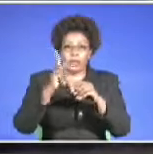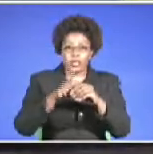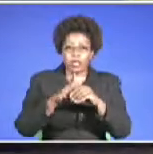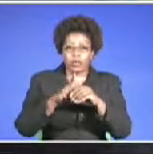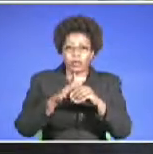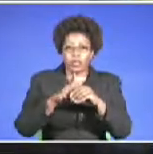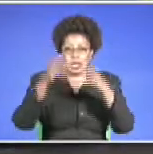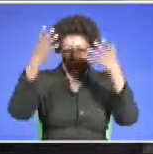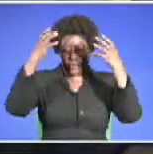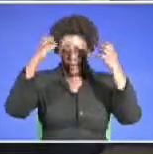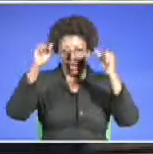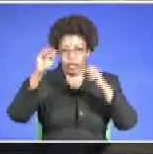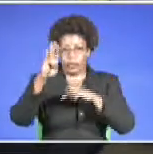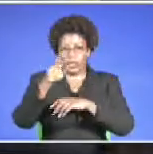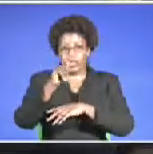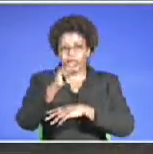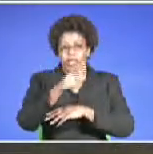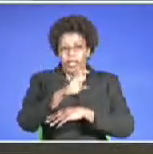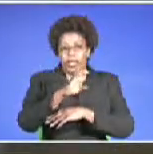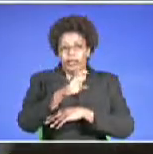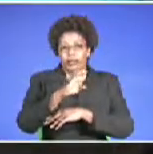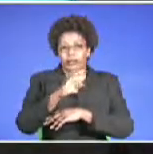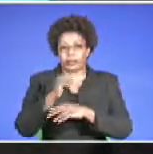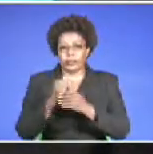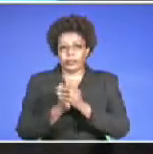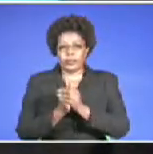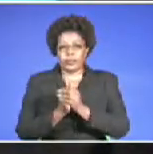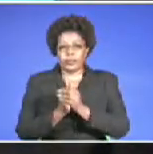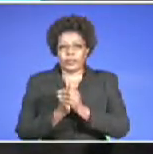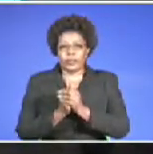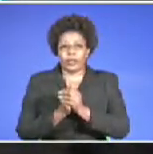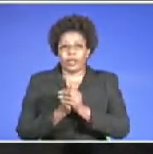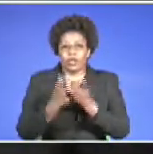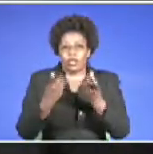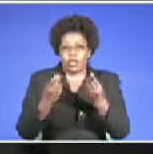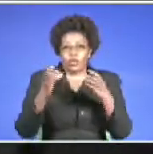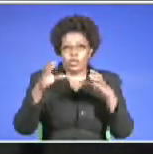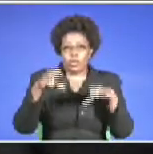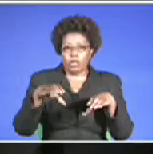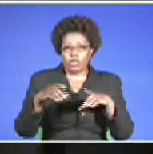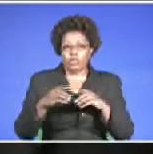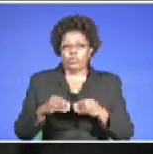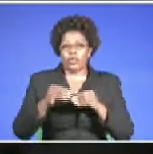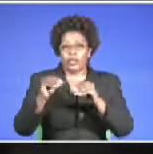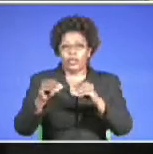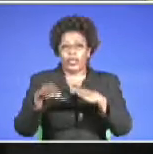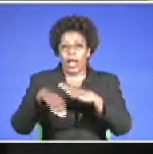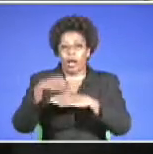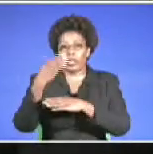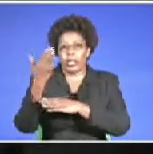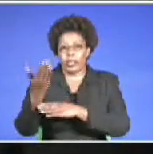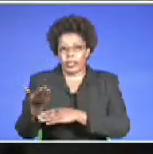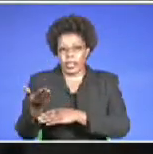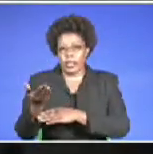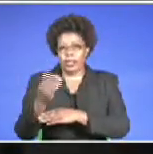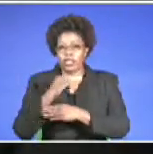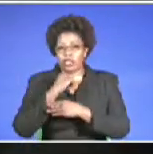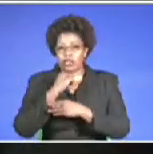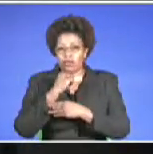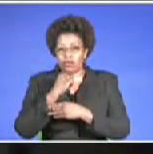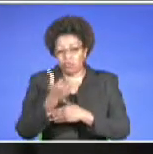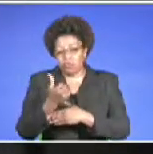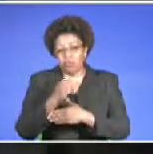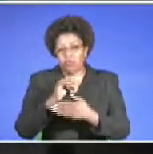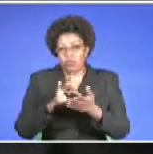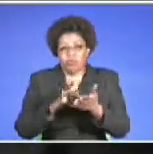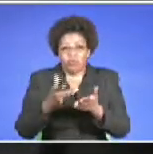B3A's president, Rose Carey, to get her evaluation. We did everything we could to put it out there. It's just unfortunate you